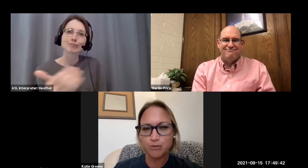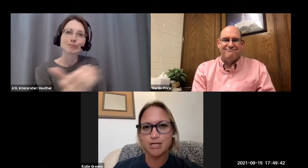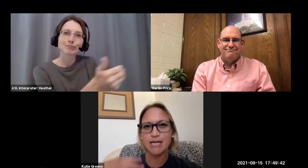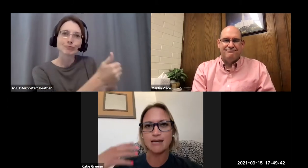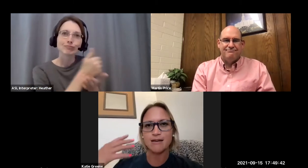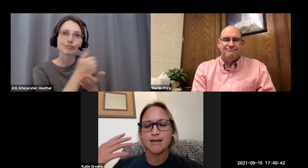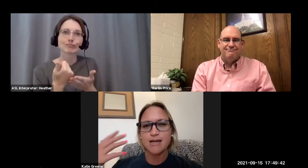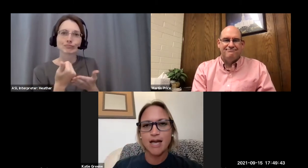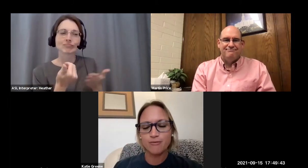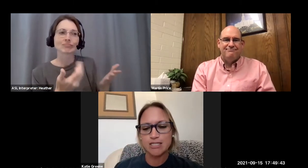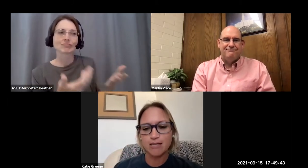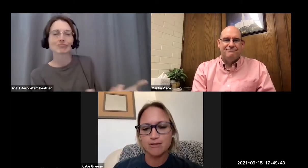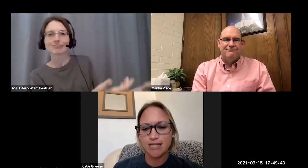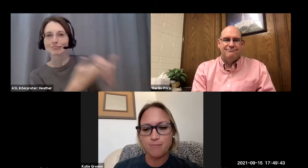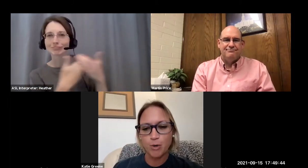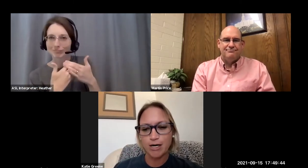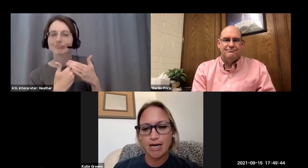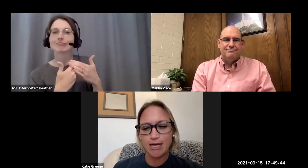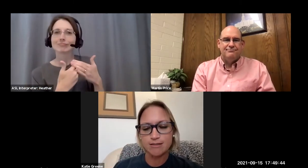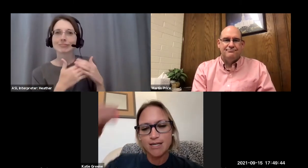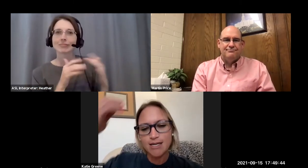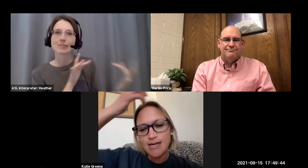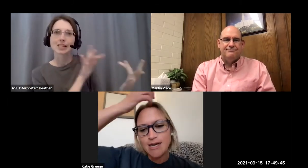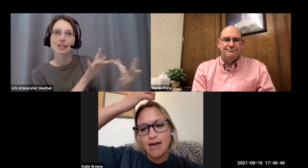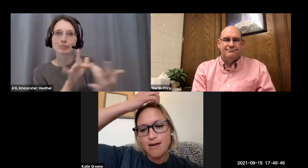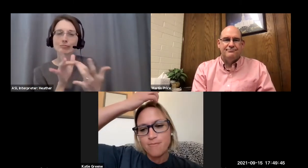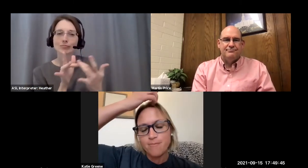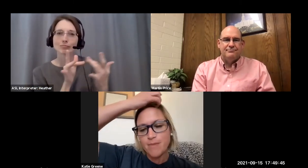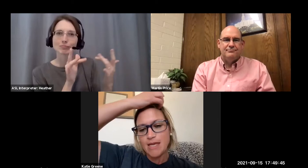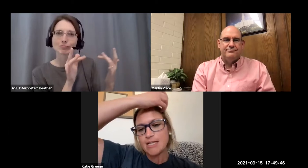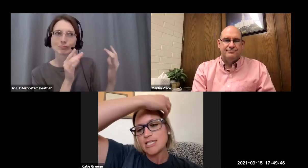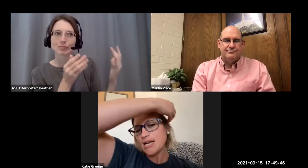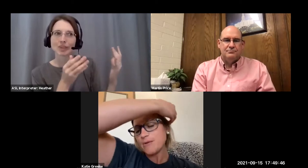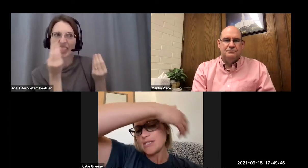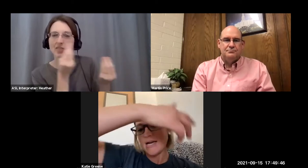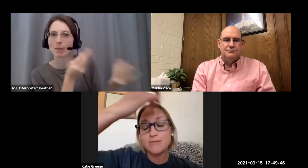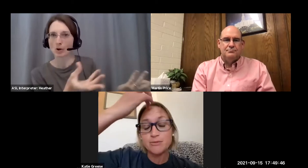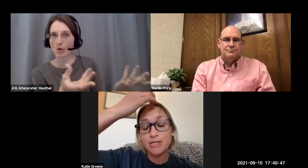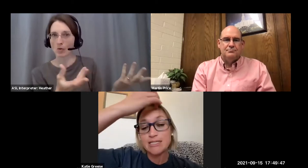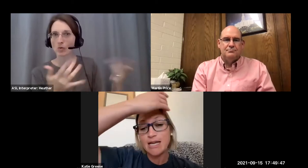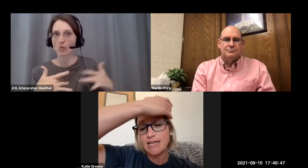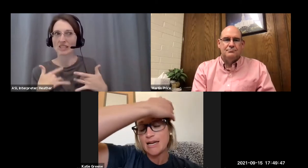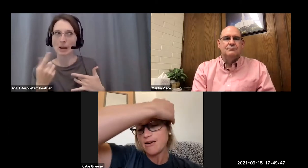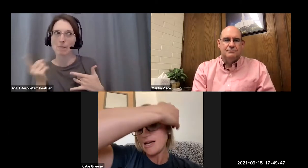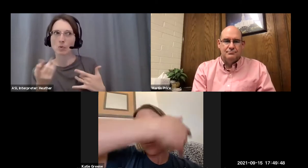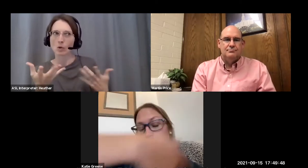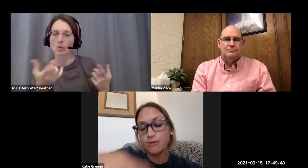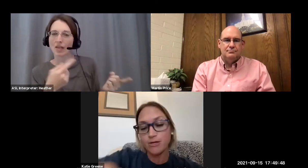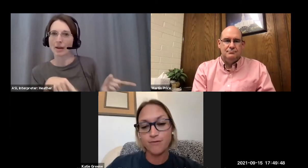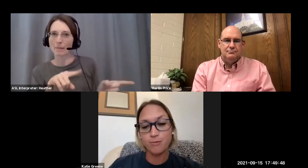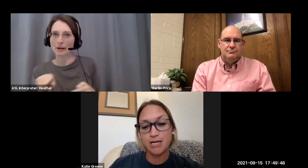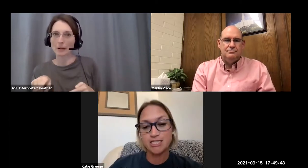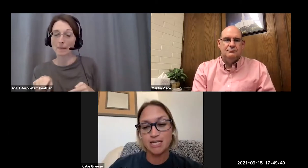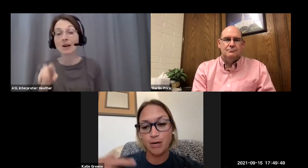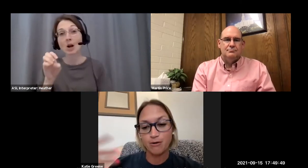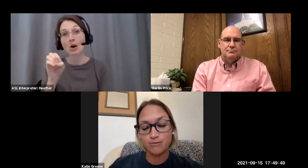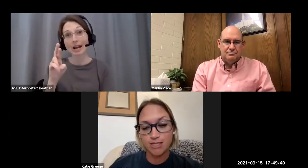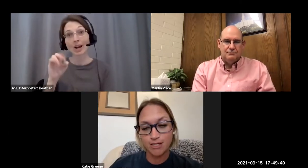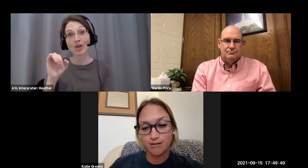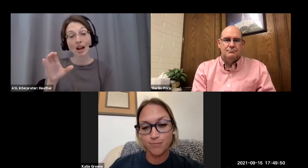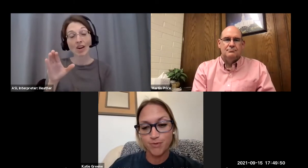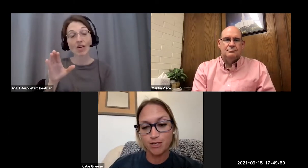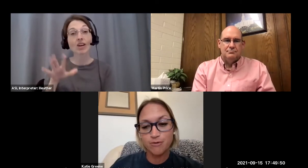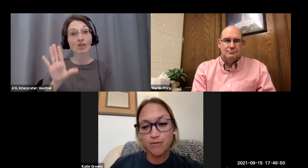that community and kind of reach out to them more. And in addition, I was really excited, Eric, about your information